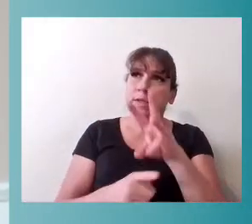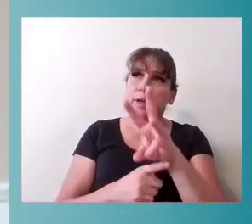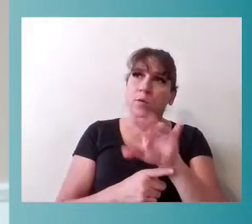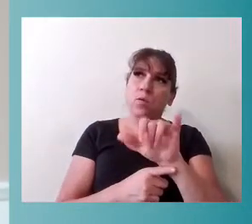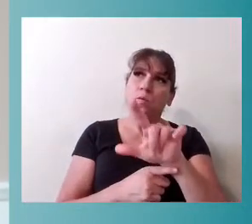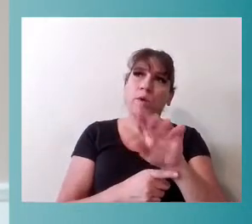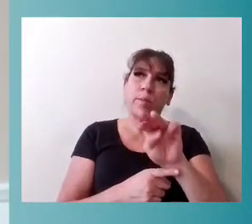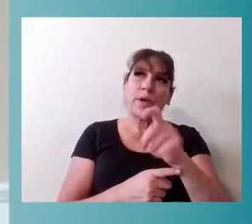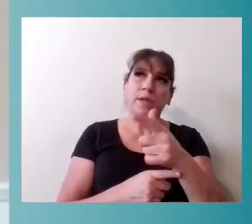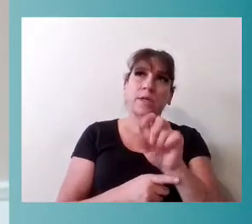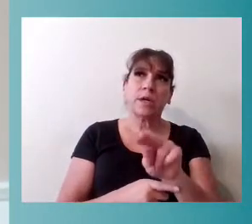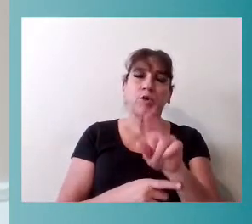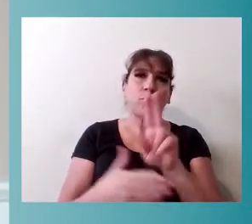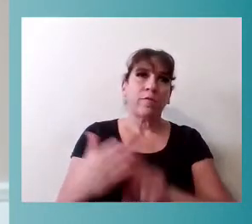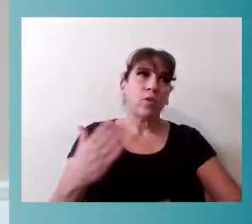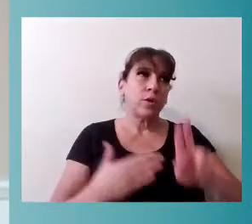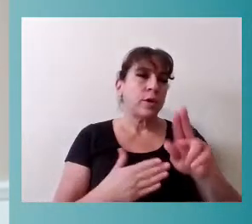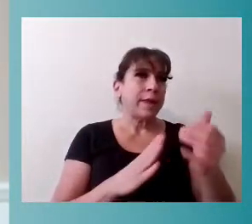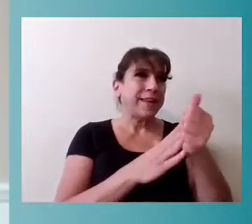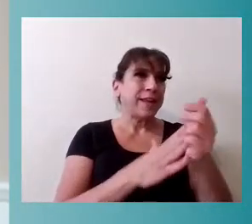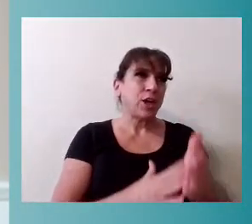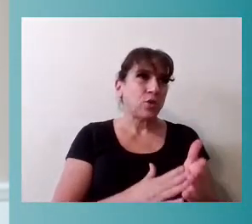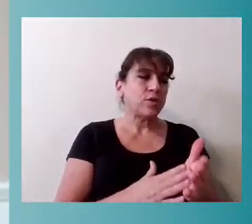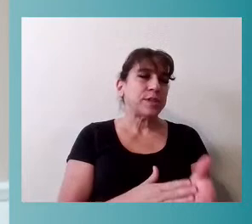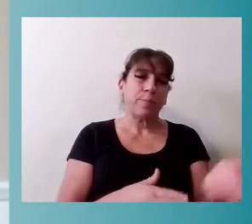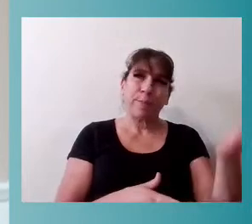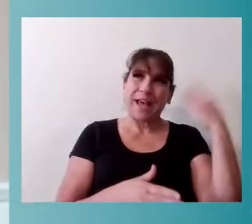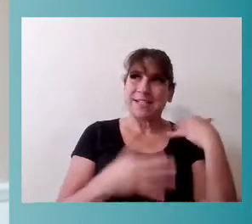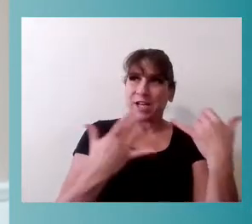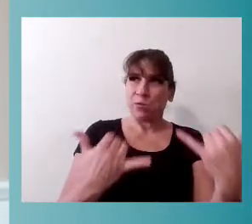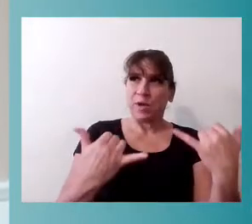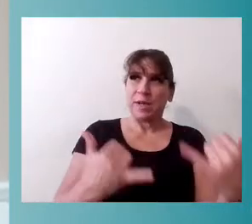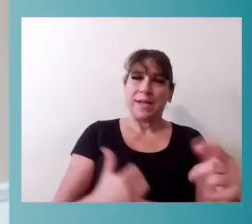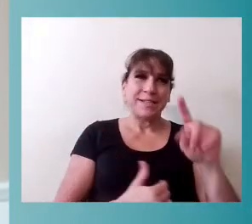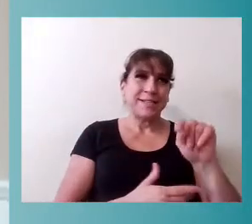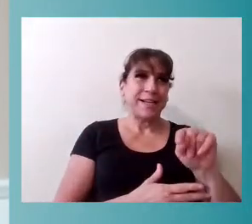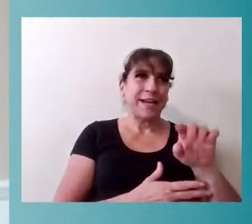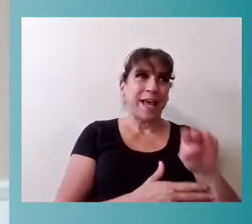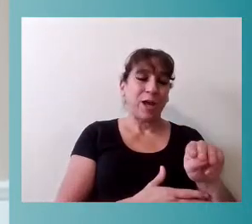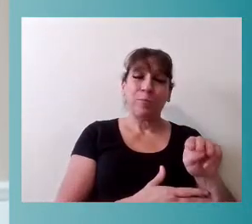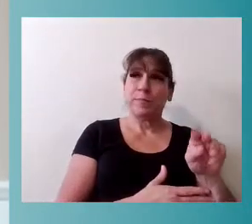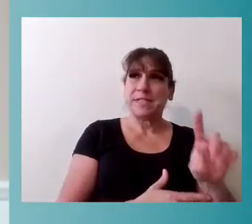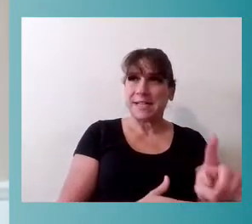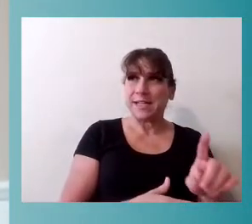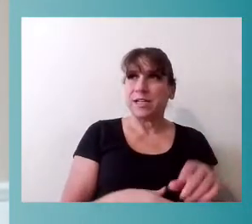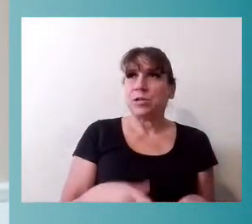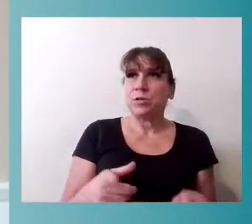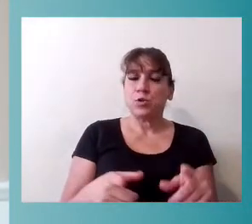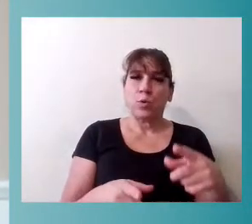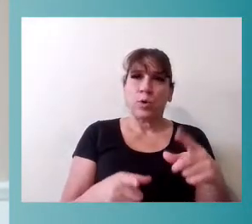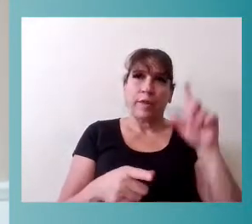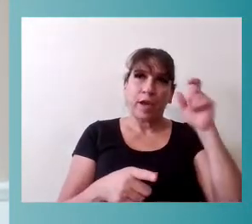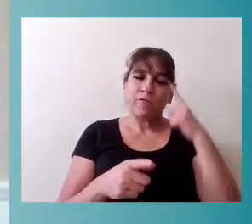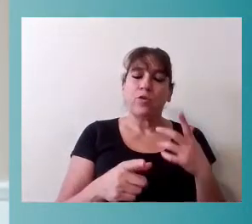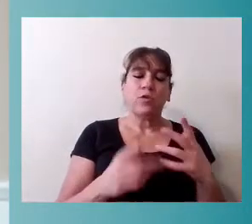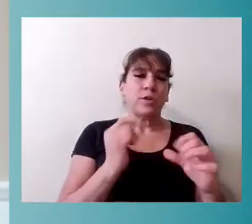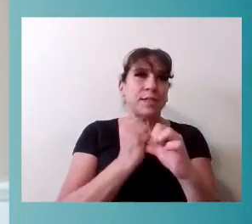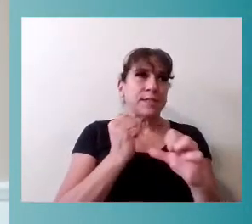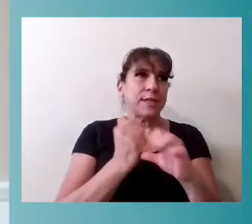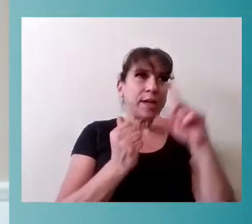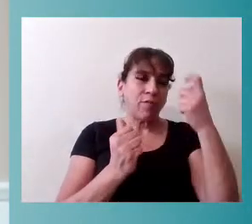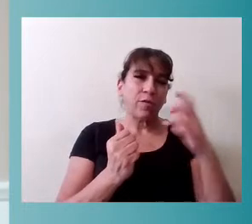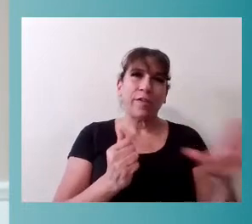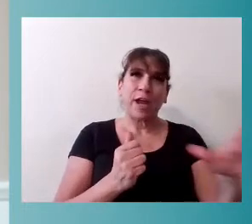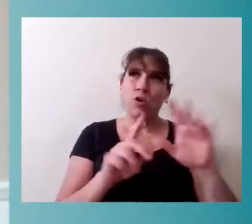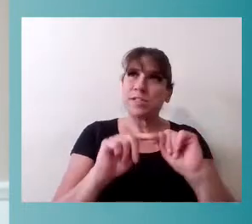University, to the leadership past and present at TMD, to the governor, lieutenant governor, and their teams